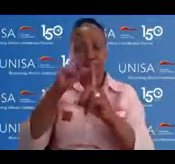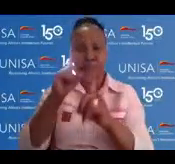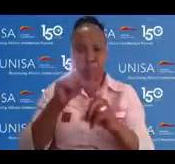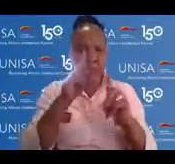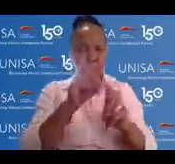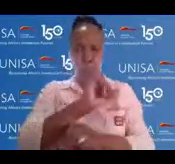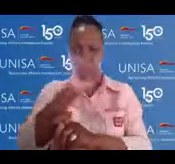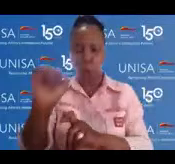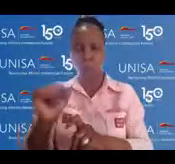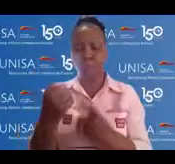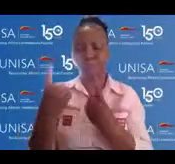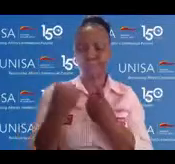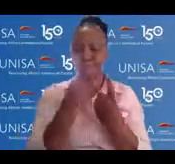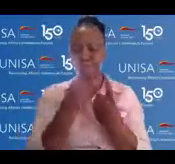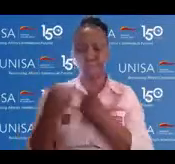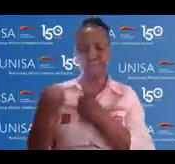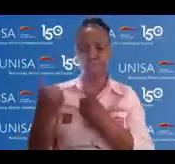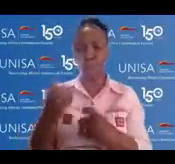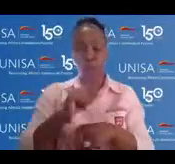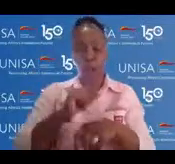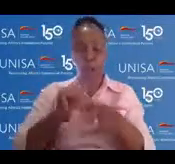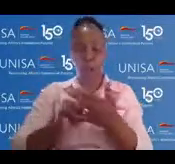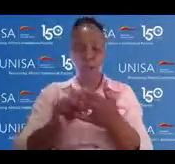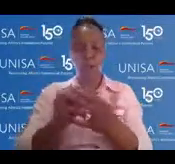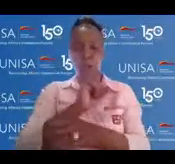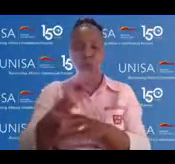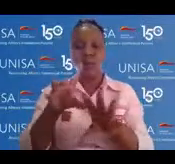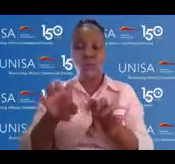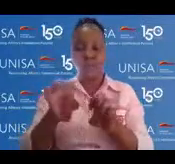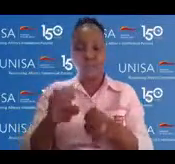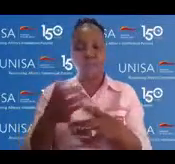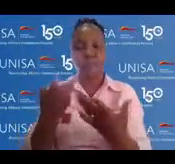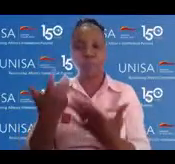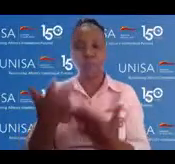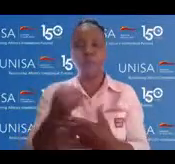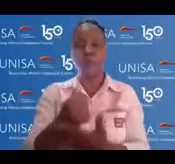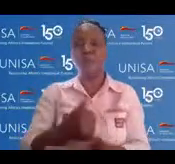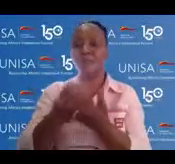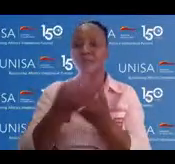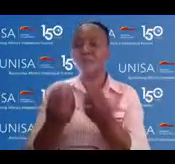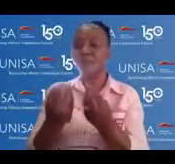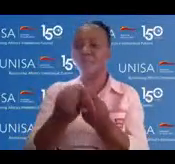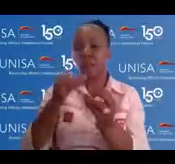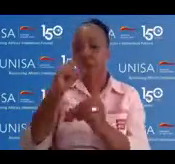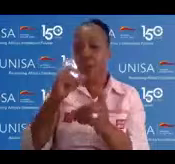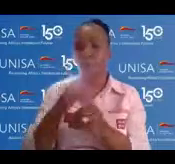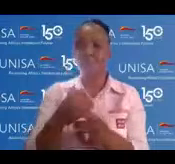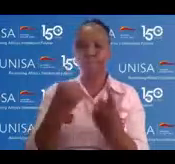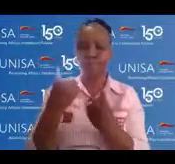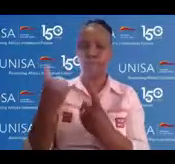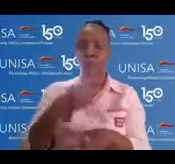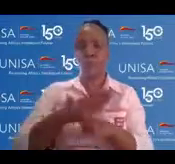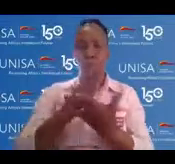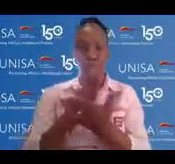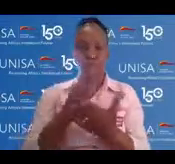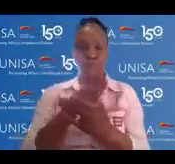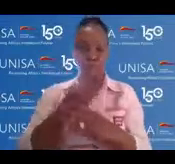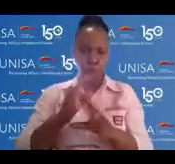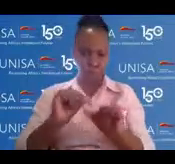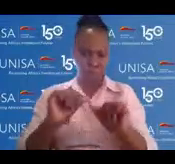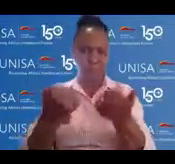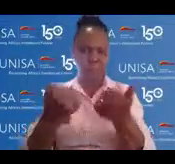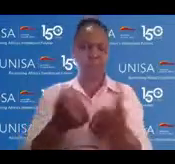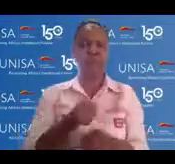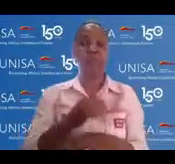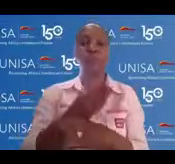exam. Okay, so it uses your webcam or your device's camera. So you do need to make sure it's operational, and you mustn't cover